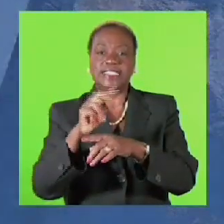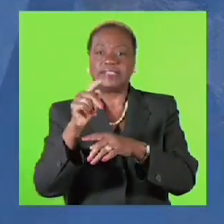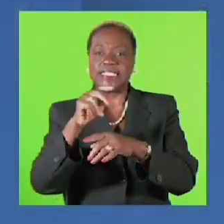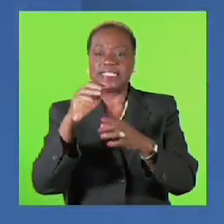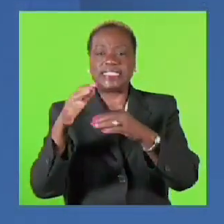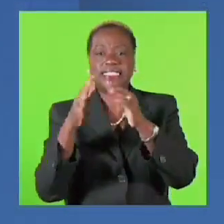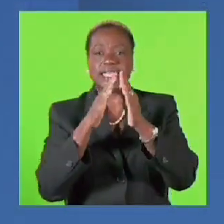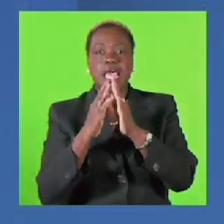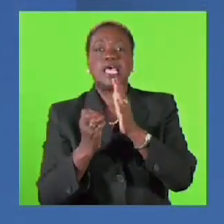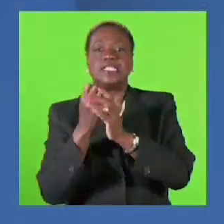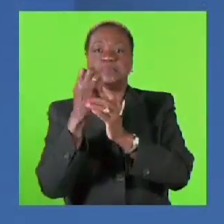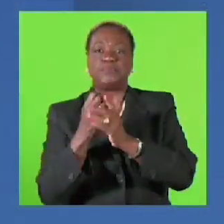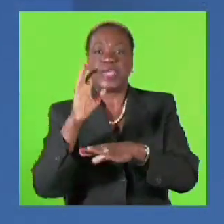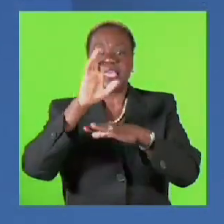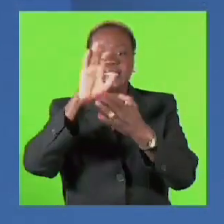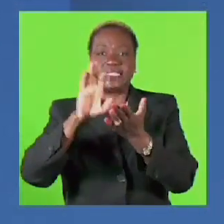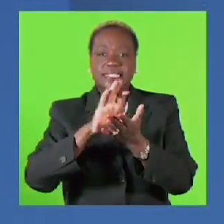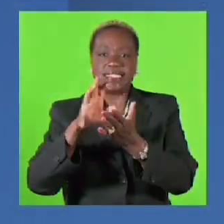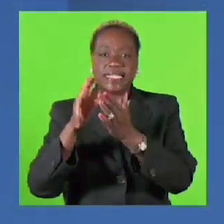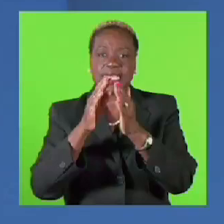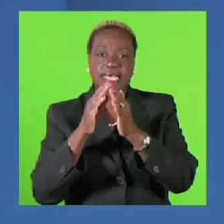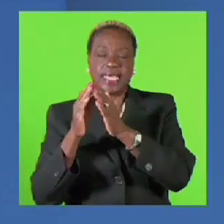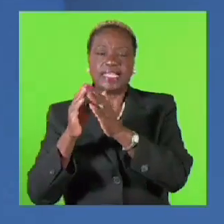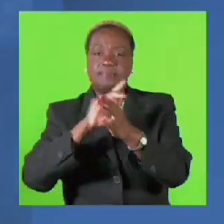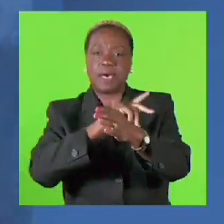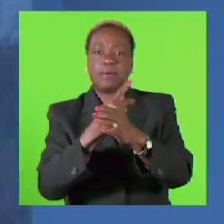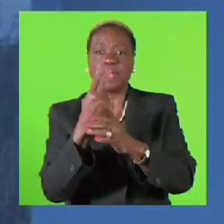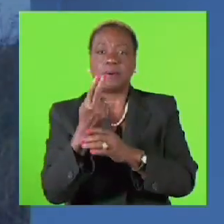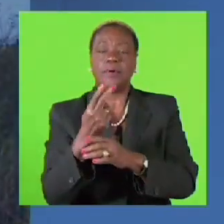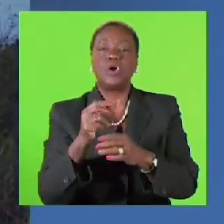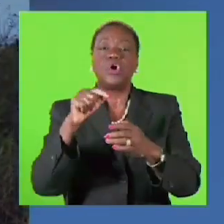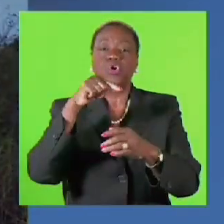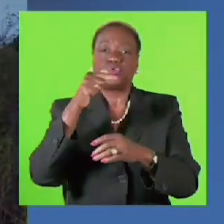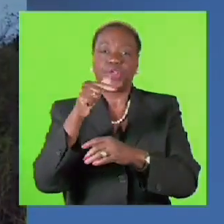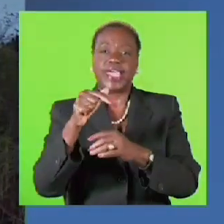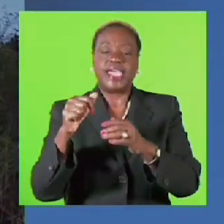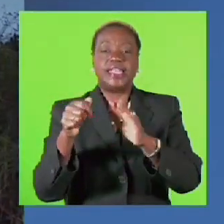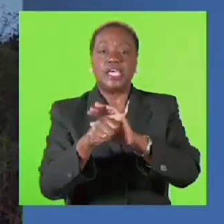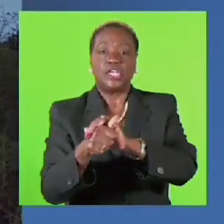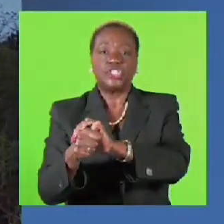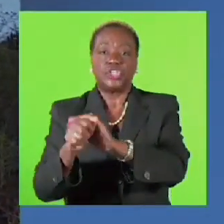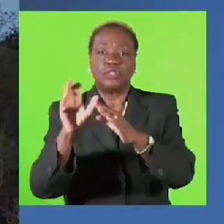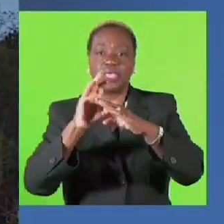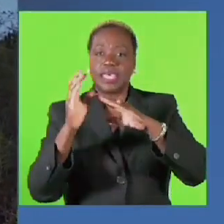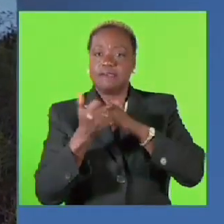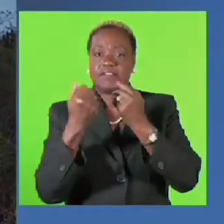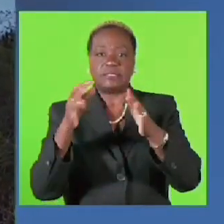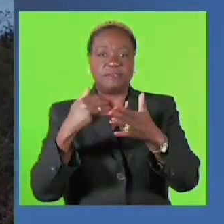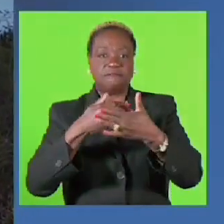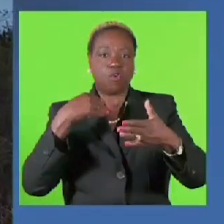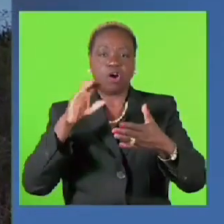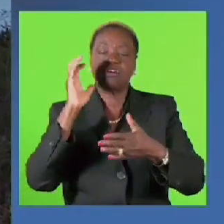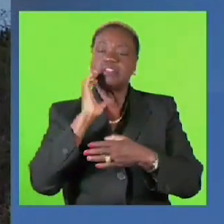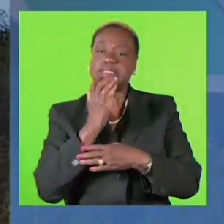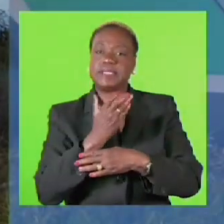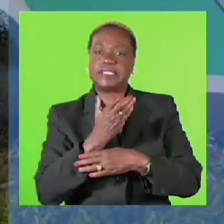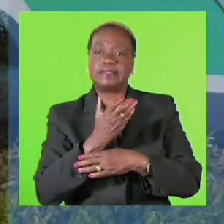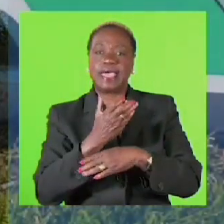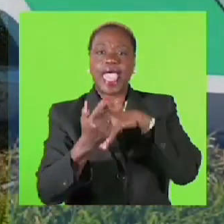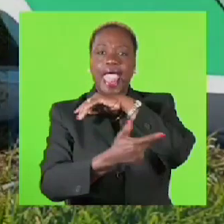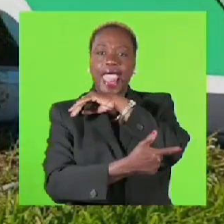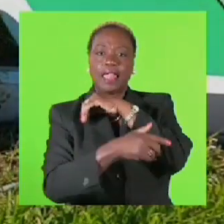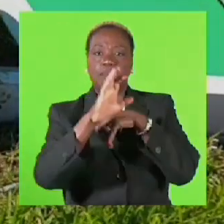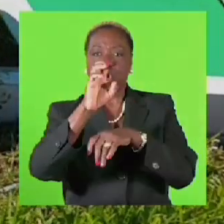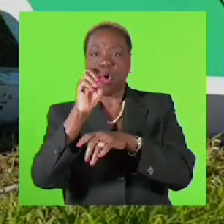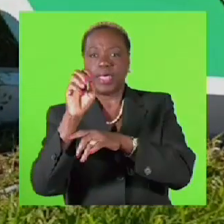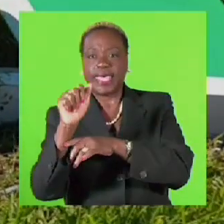City is also powered up. Green Turtle Key was powered up before Christmas. On Elbow